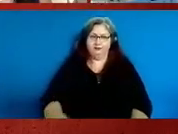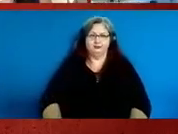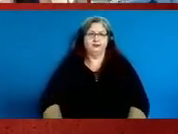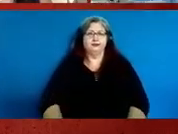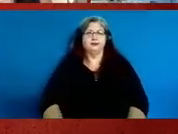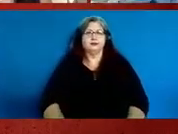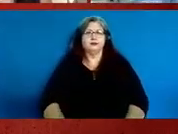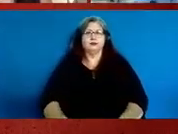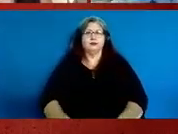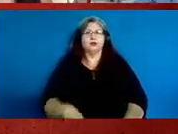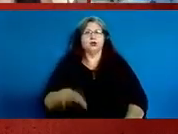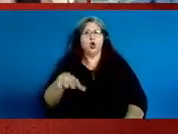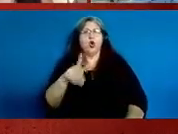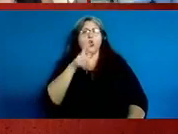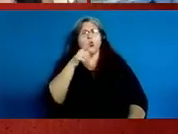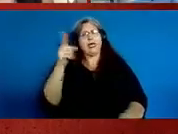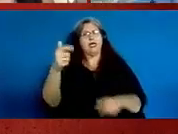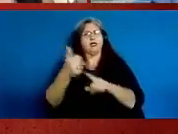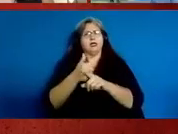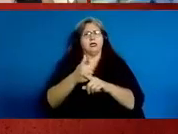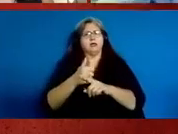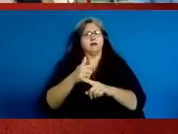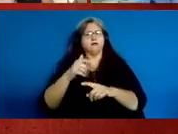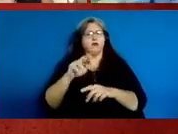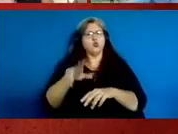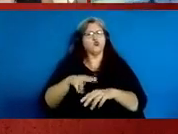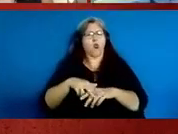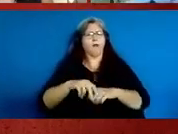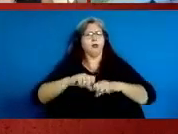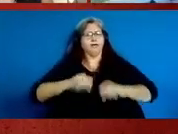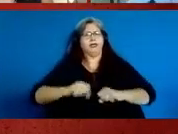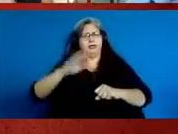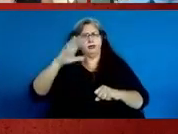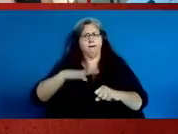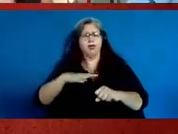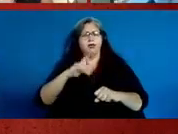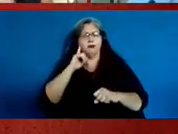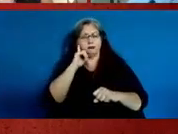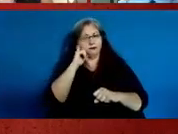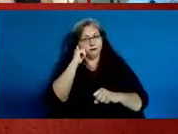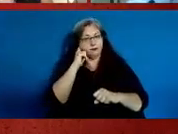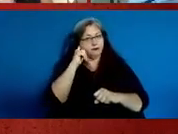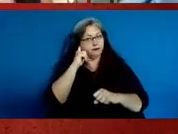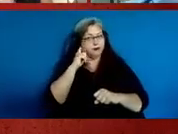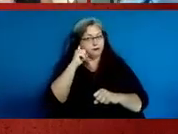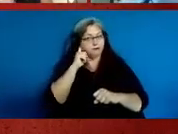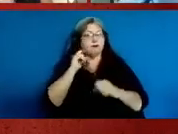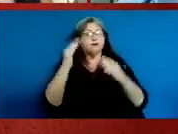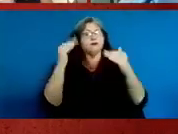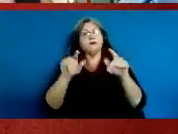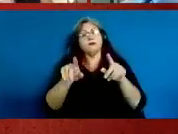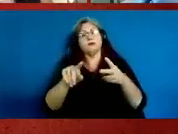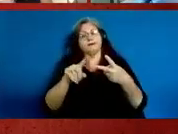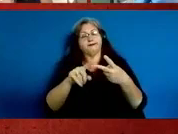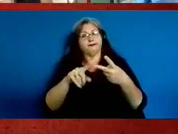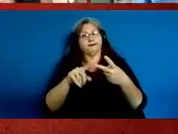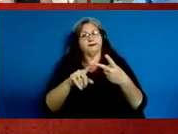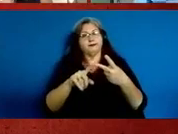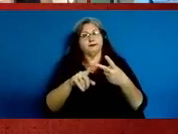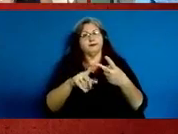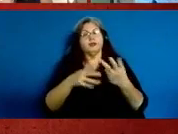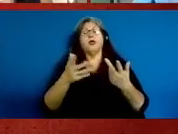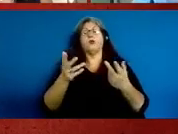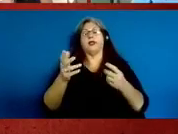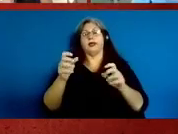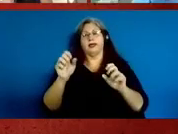No, Hoon's normally a big guy. So yeah. And two, yes, there